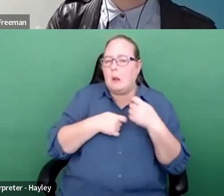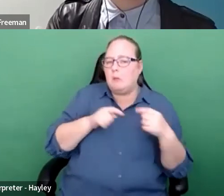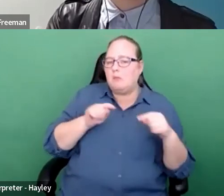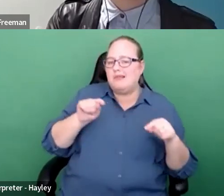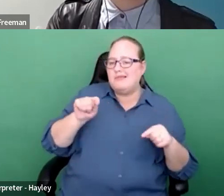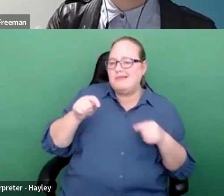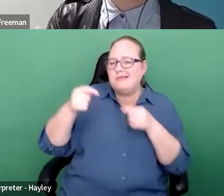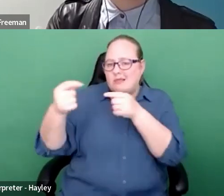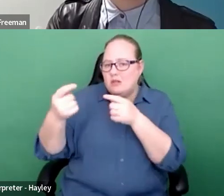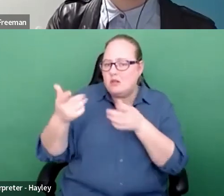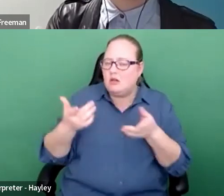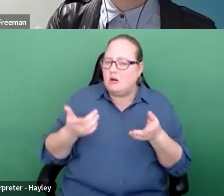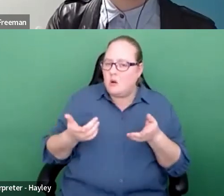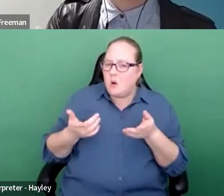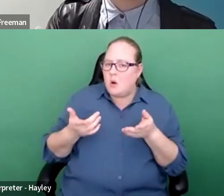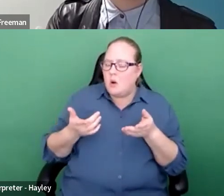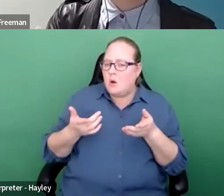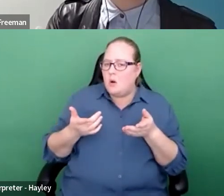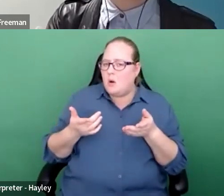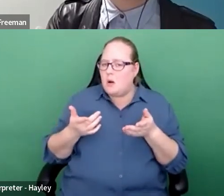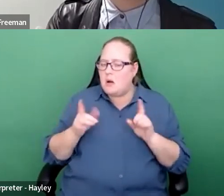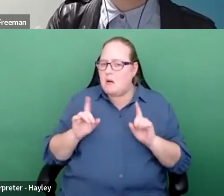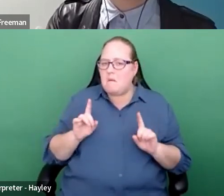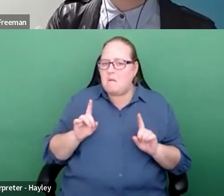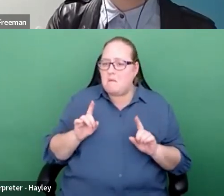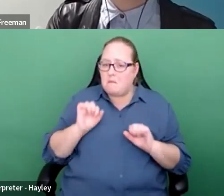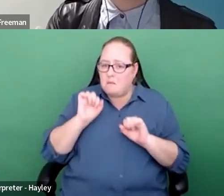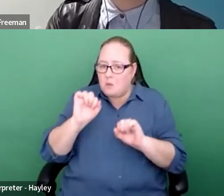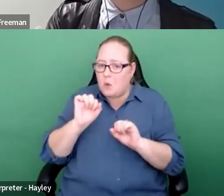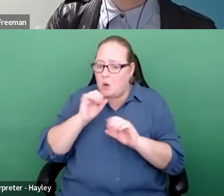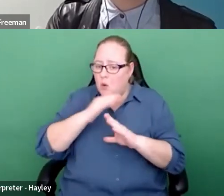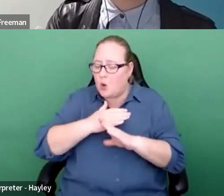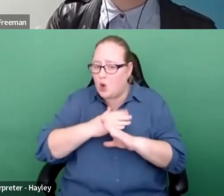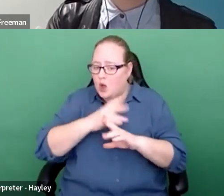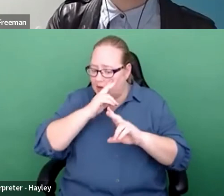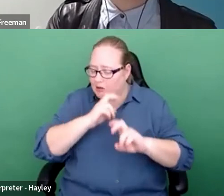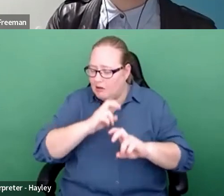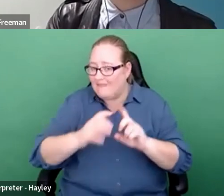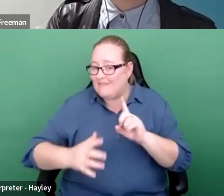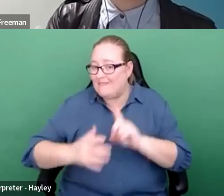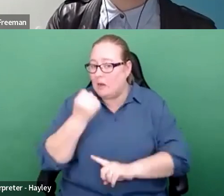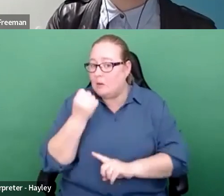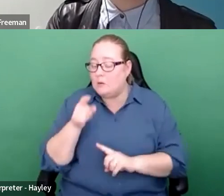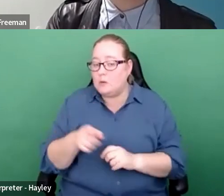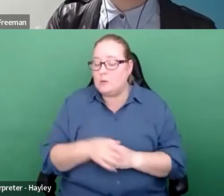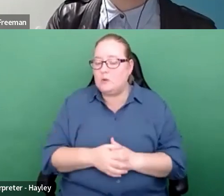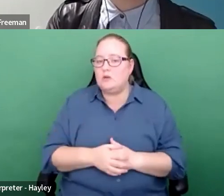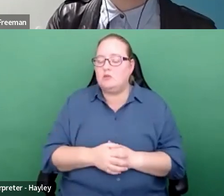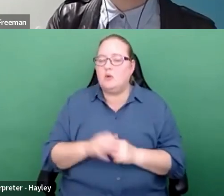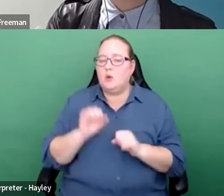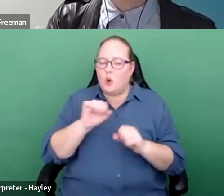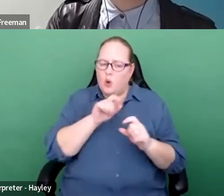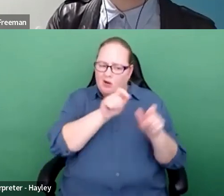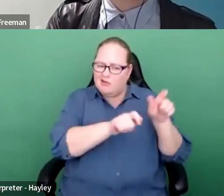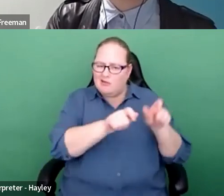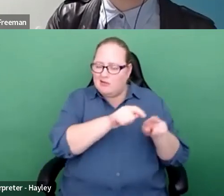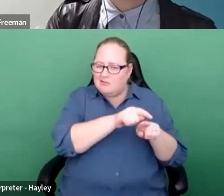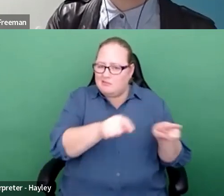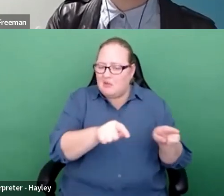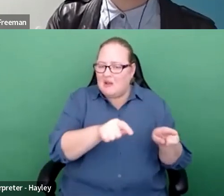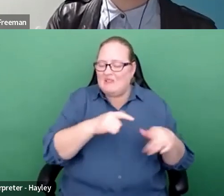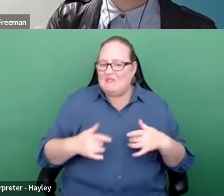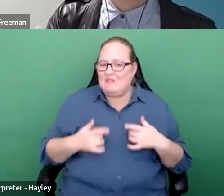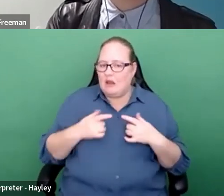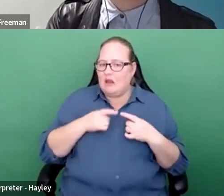that something that you've come across in your fieldwork, in your interlocutors, that that breeds some sort of hostility